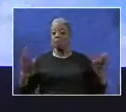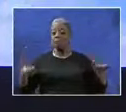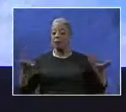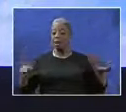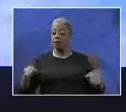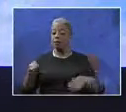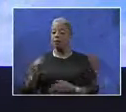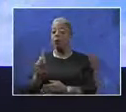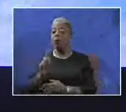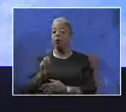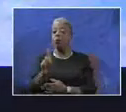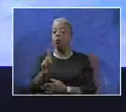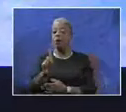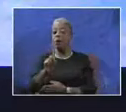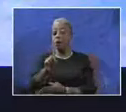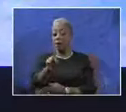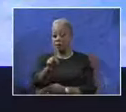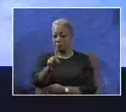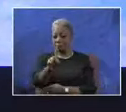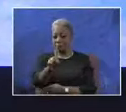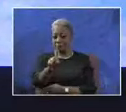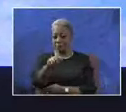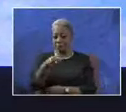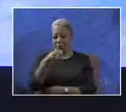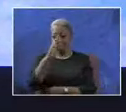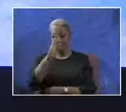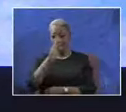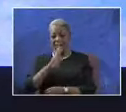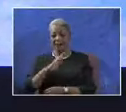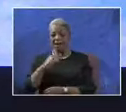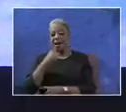when God told him to hold your hand?